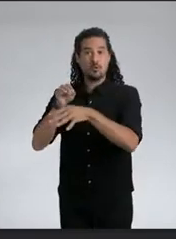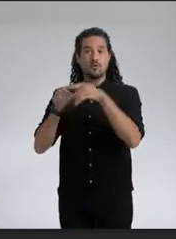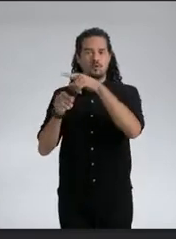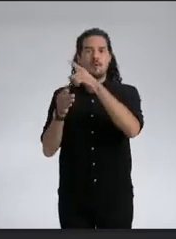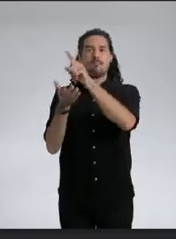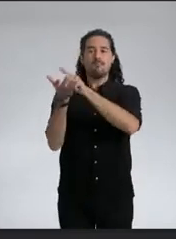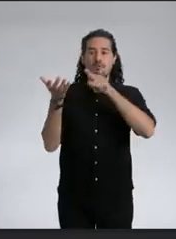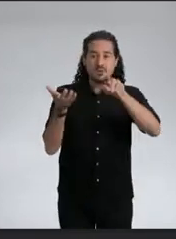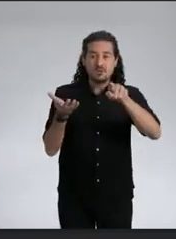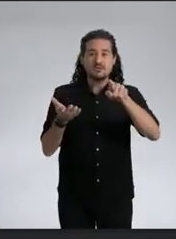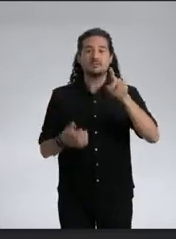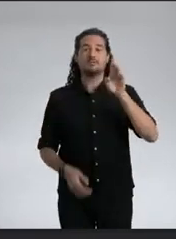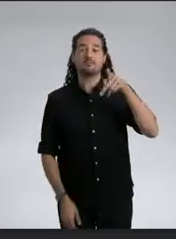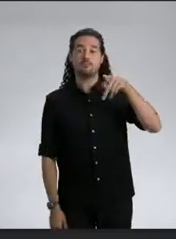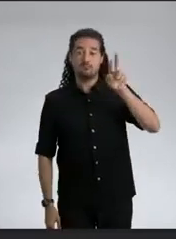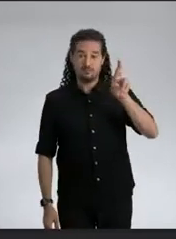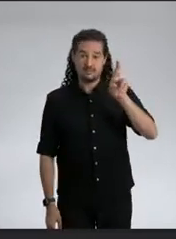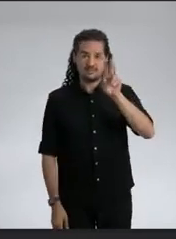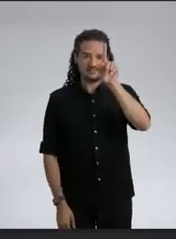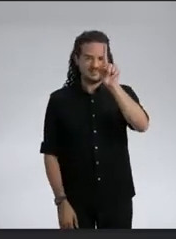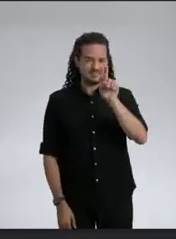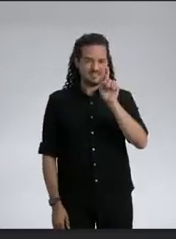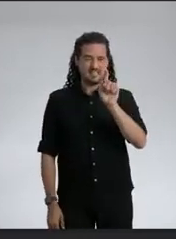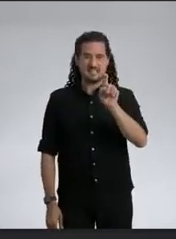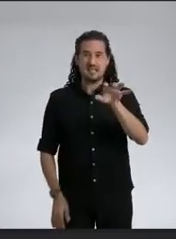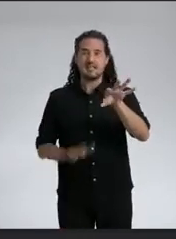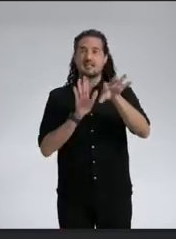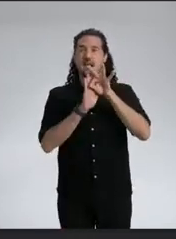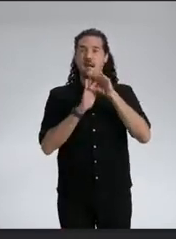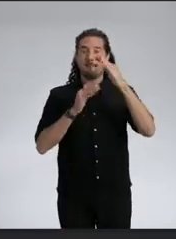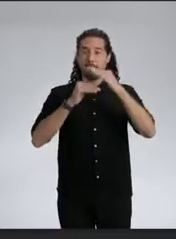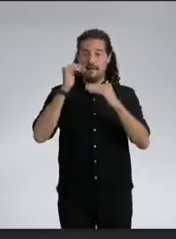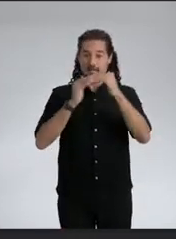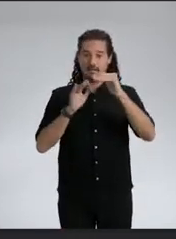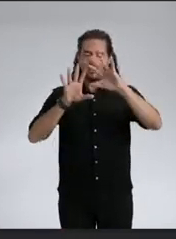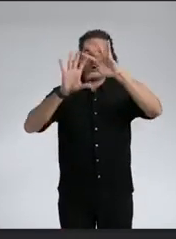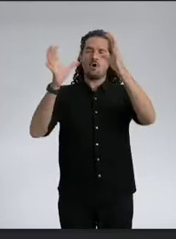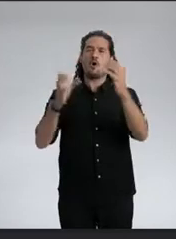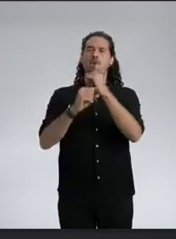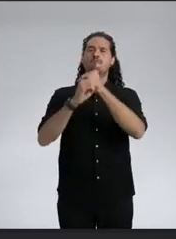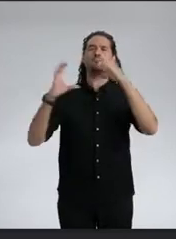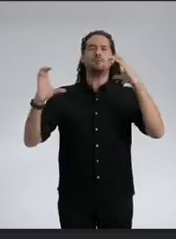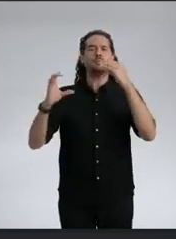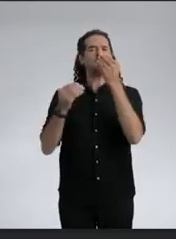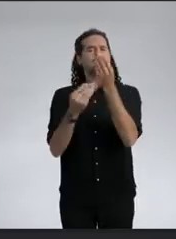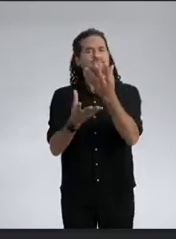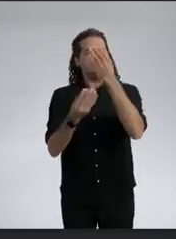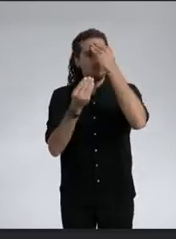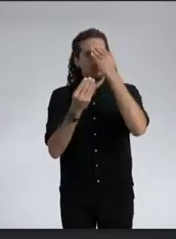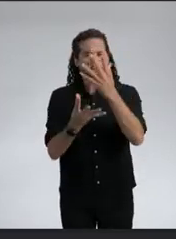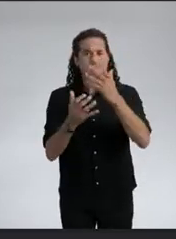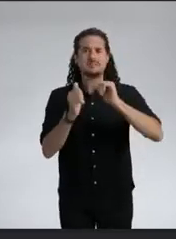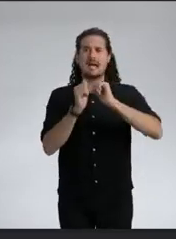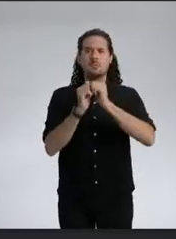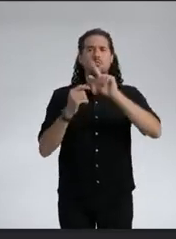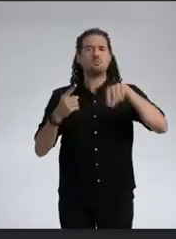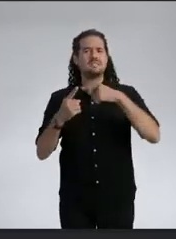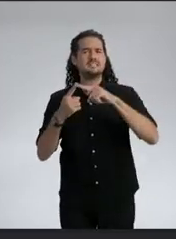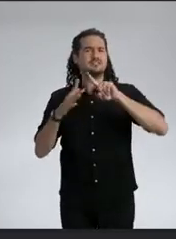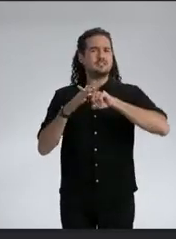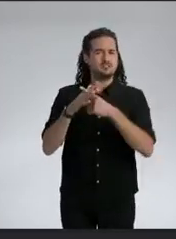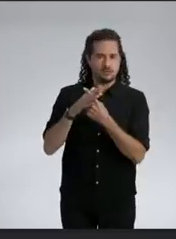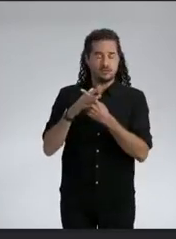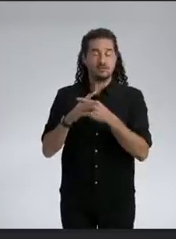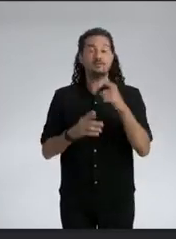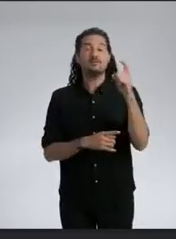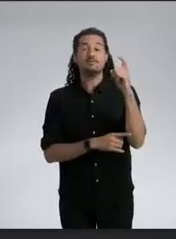Selecting an individual build brings up its overview with information like how and when it was started, which Xcode and macOS versions